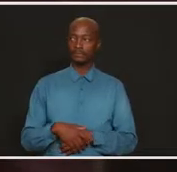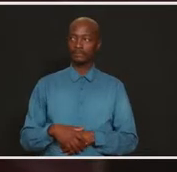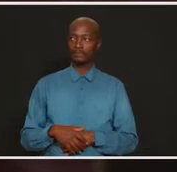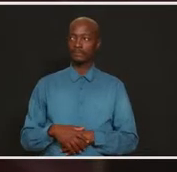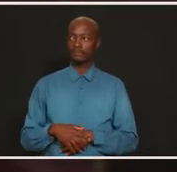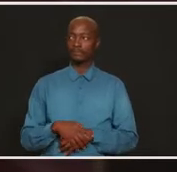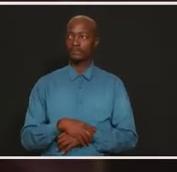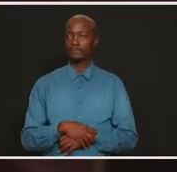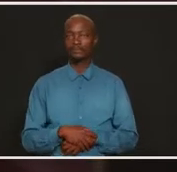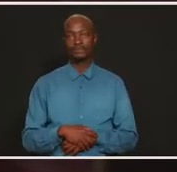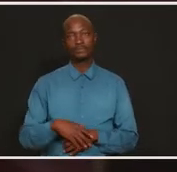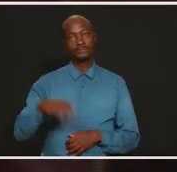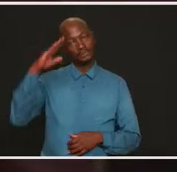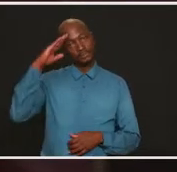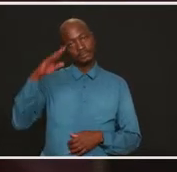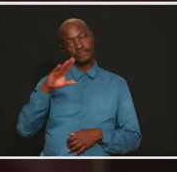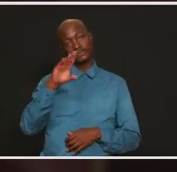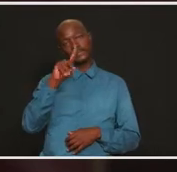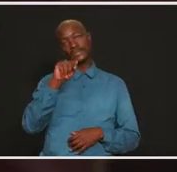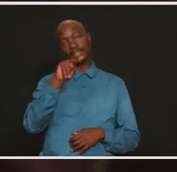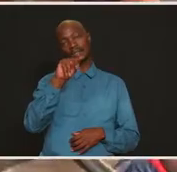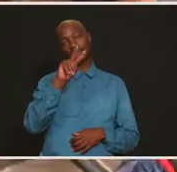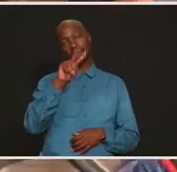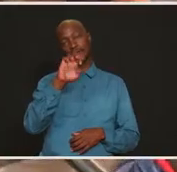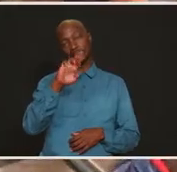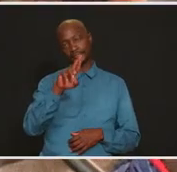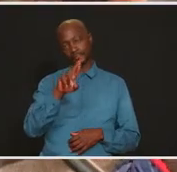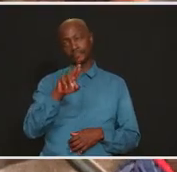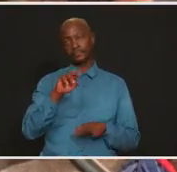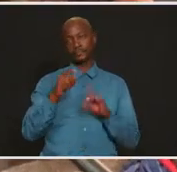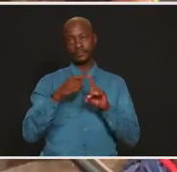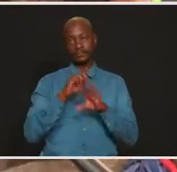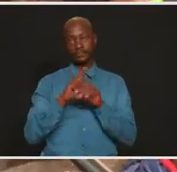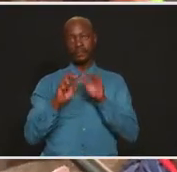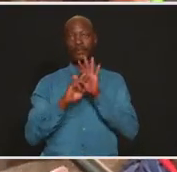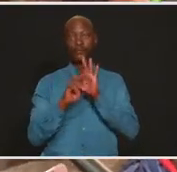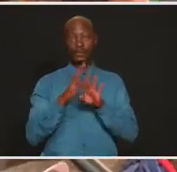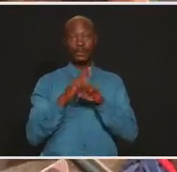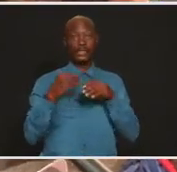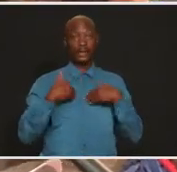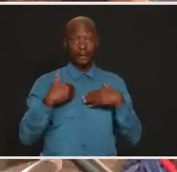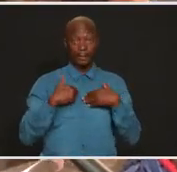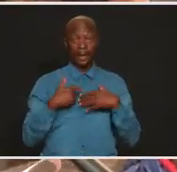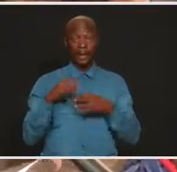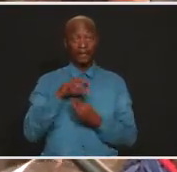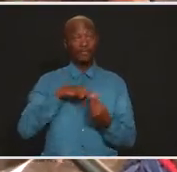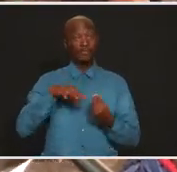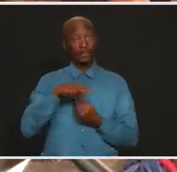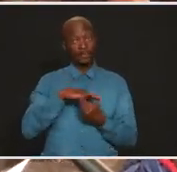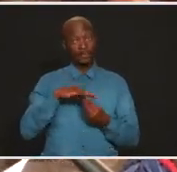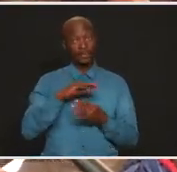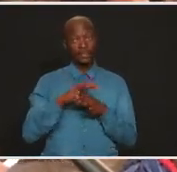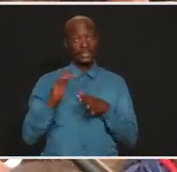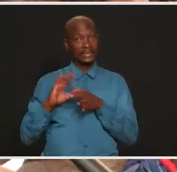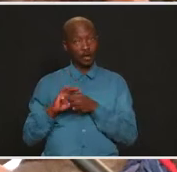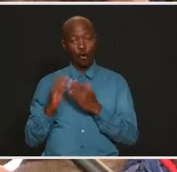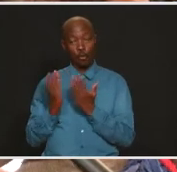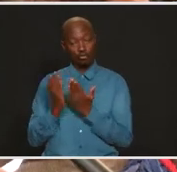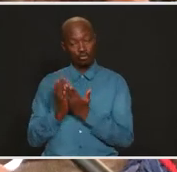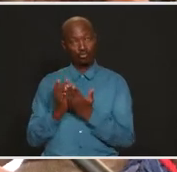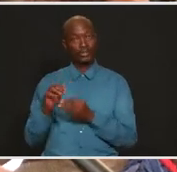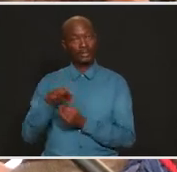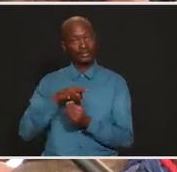good afternoon everyone my name is Denver forecast and I represent my family our family is a homeschooling